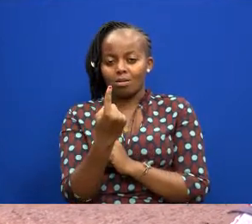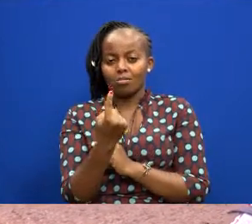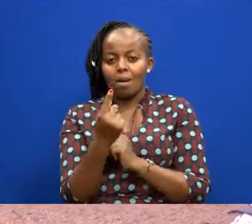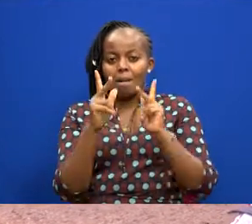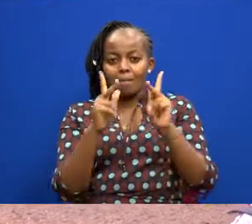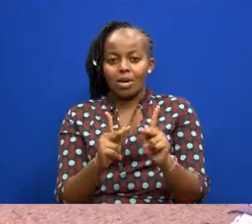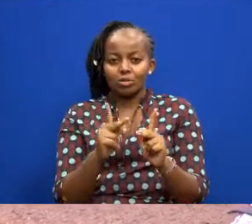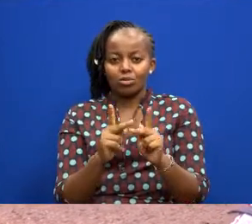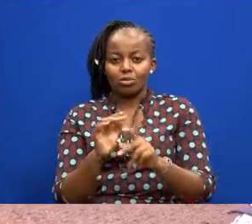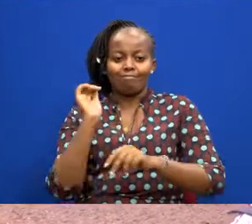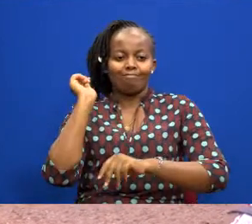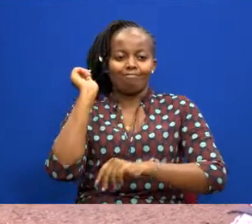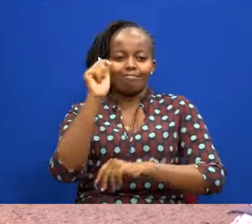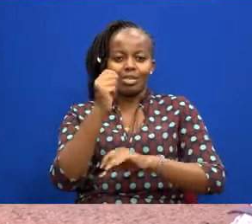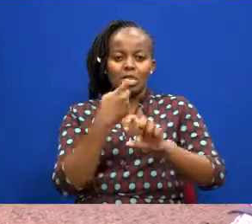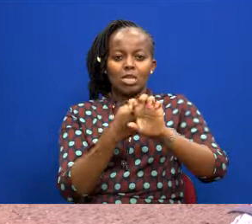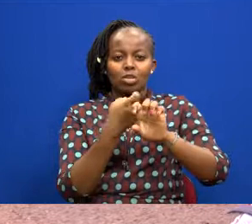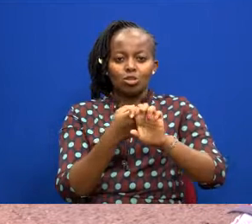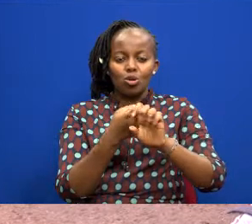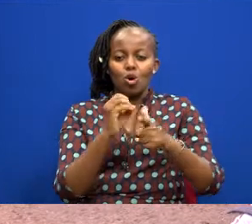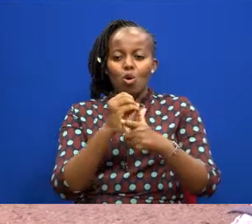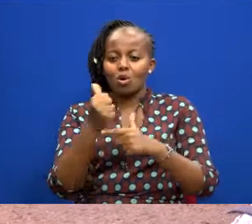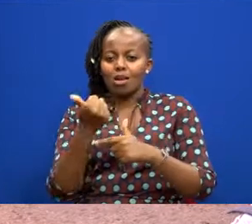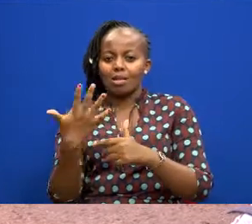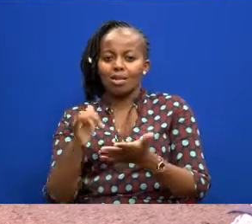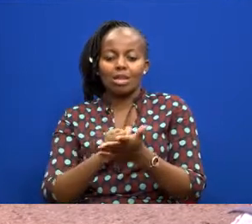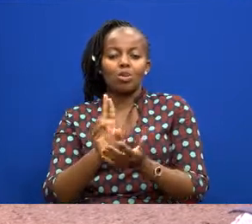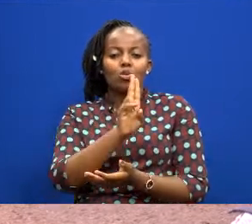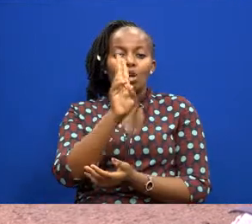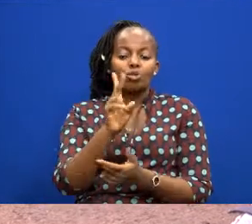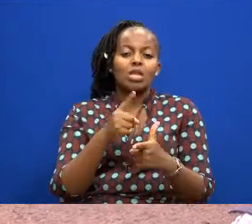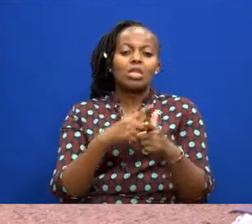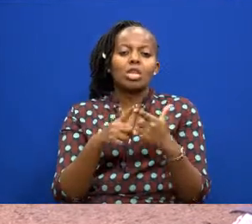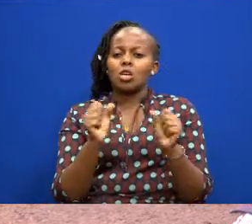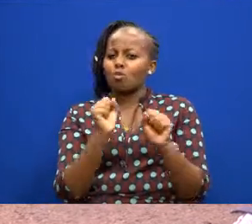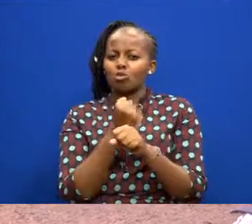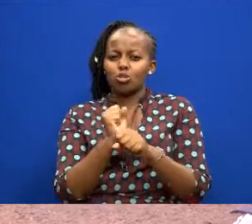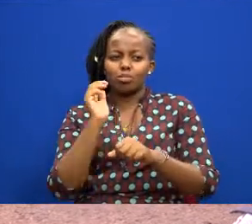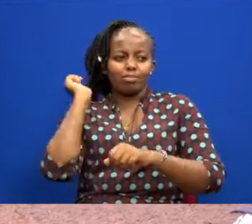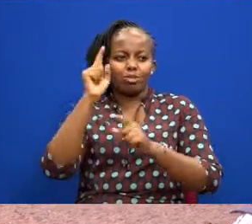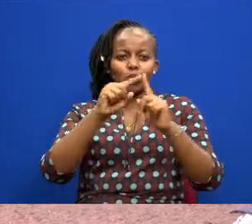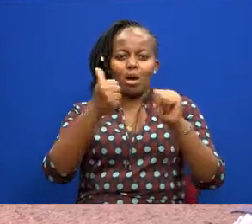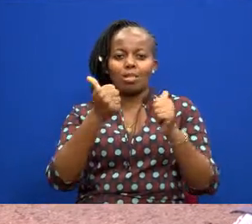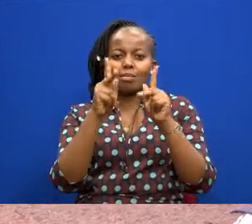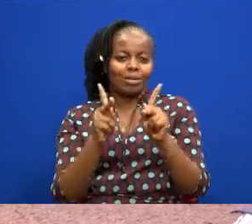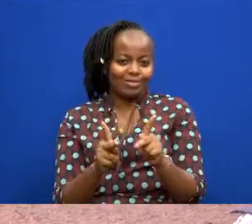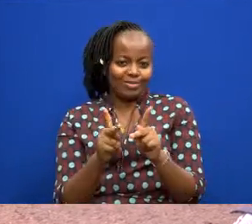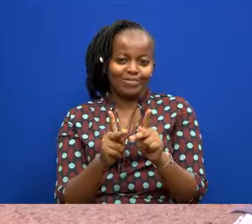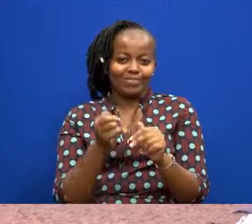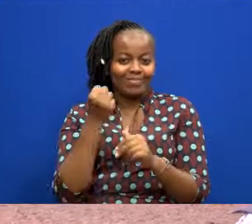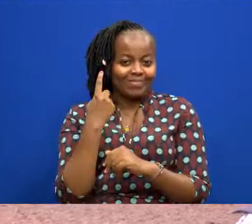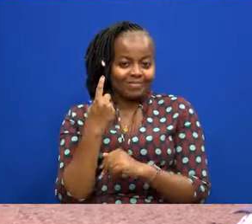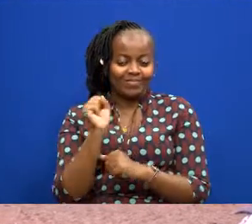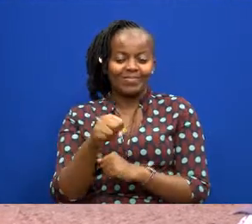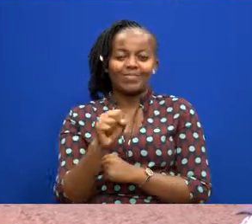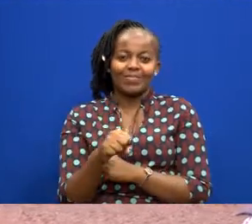us throws the stone or the beanbag or any other thing that you are using, then we cannot hurt another person.